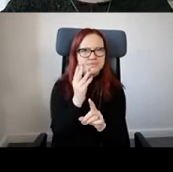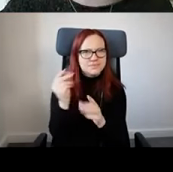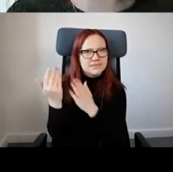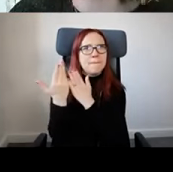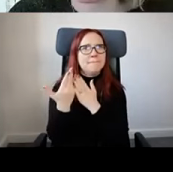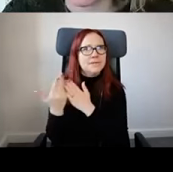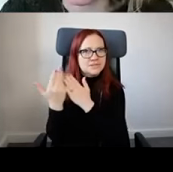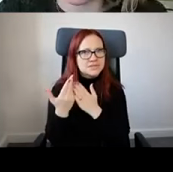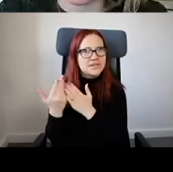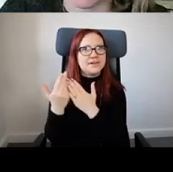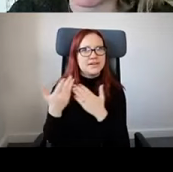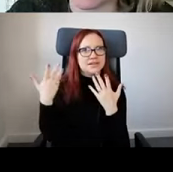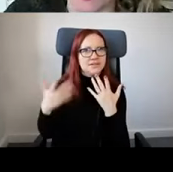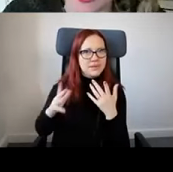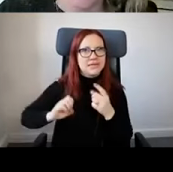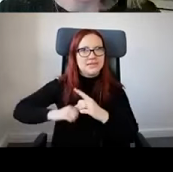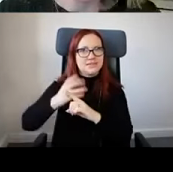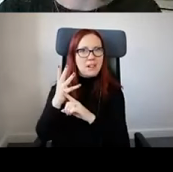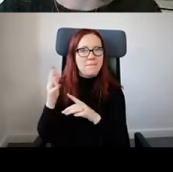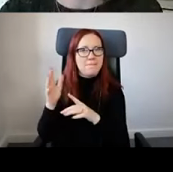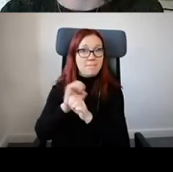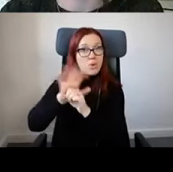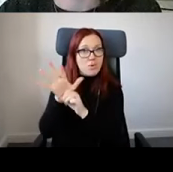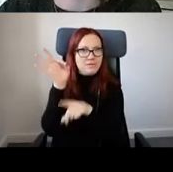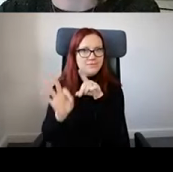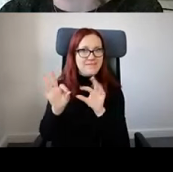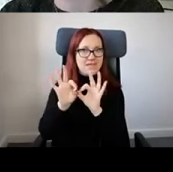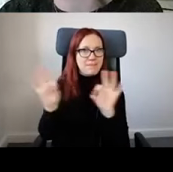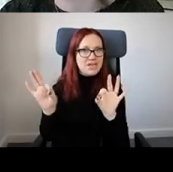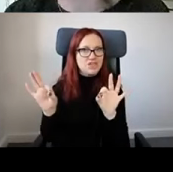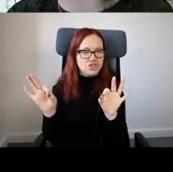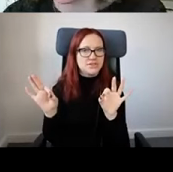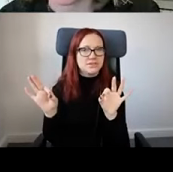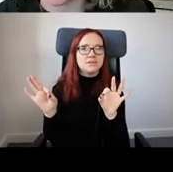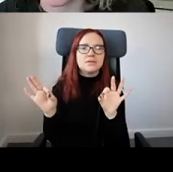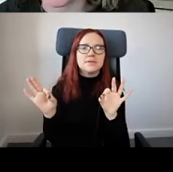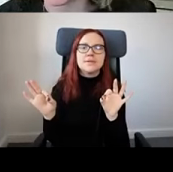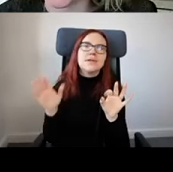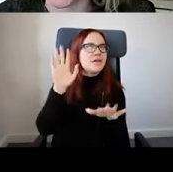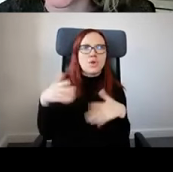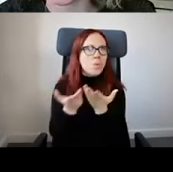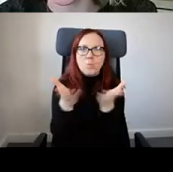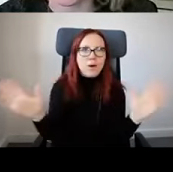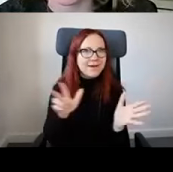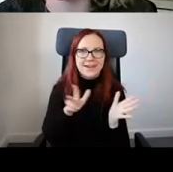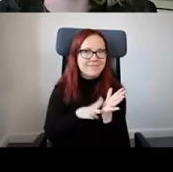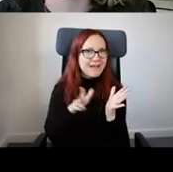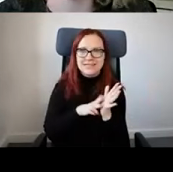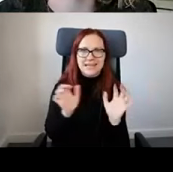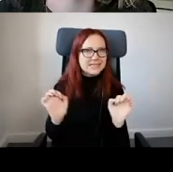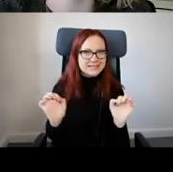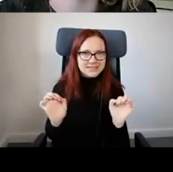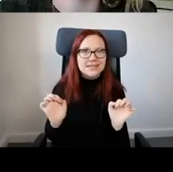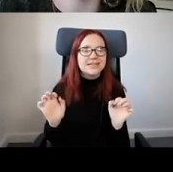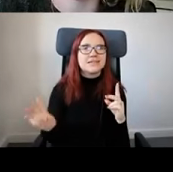that did develop COVID specific measures. Now, you know, they're not widely validated, or, you know, nobody's looked